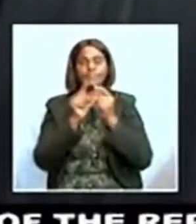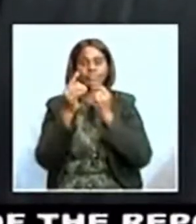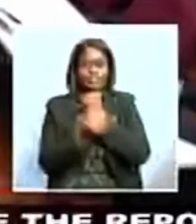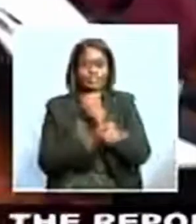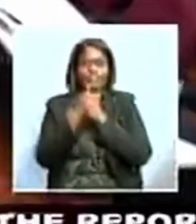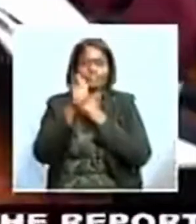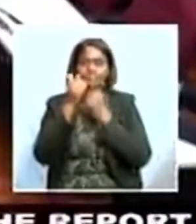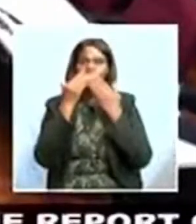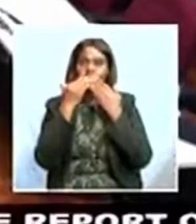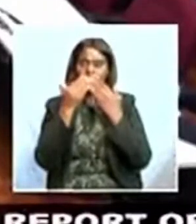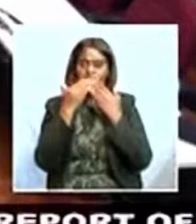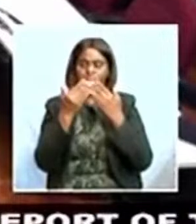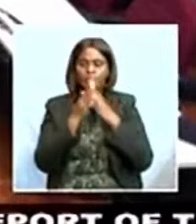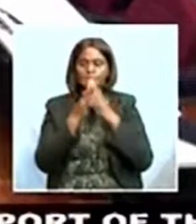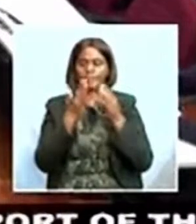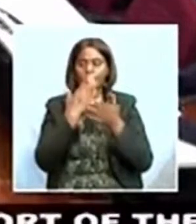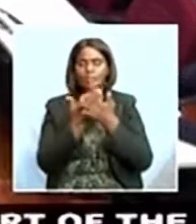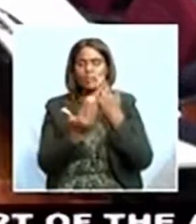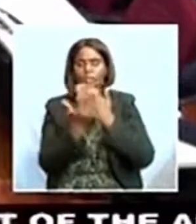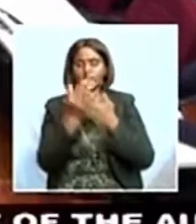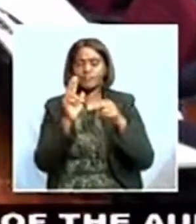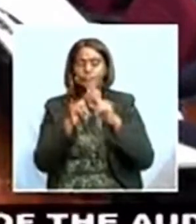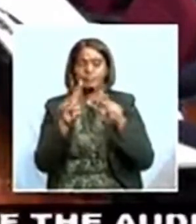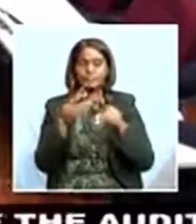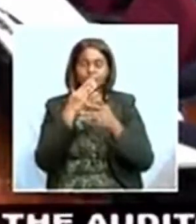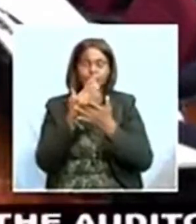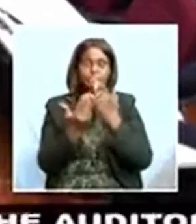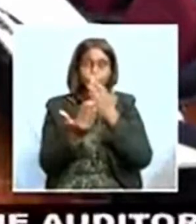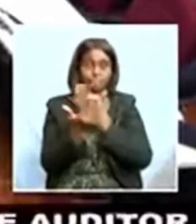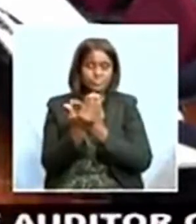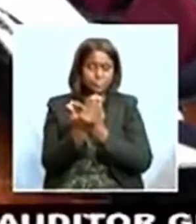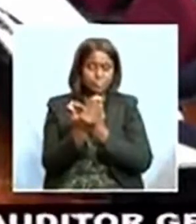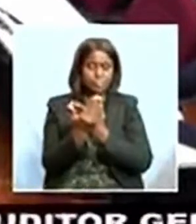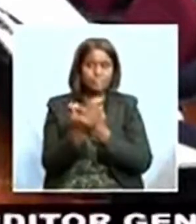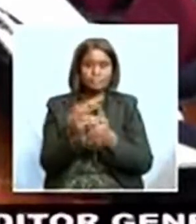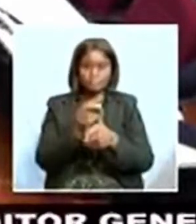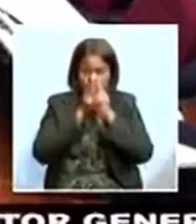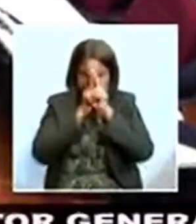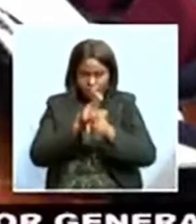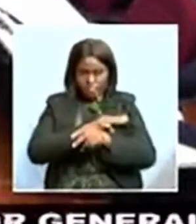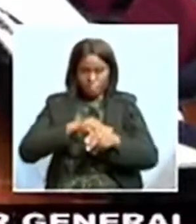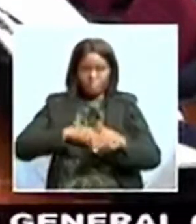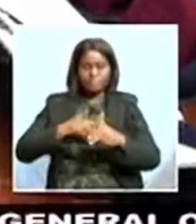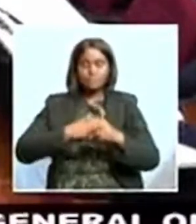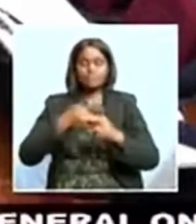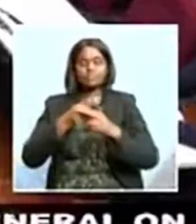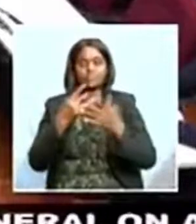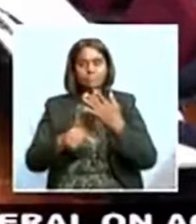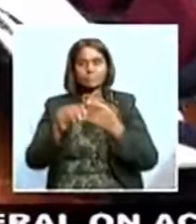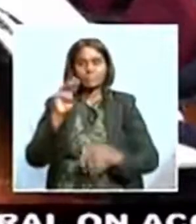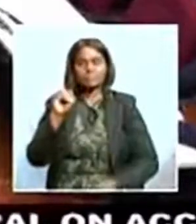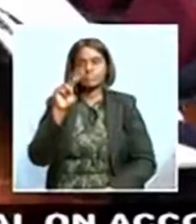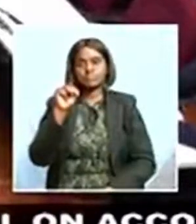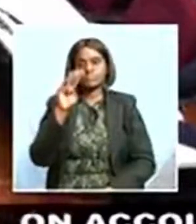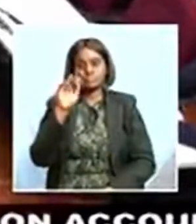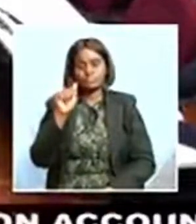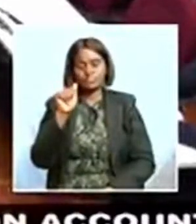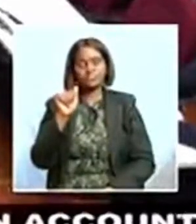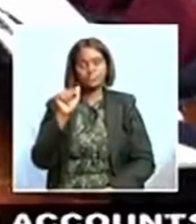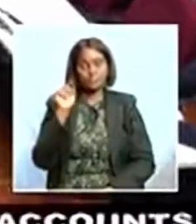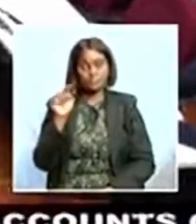you. Morning, Chair. Morning, honorable members. My name is Medrin Mumba, Principal